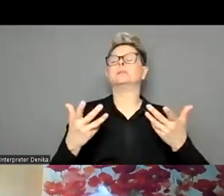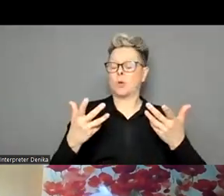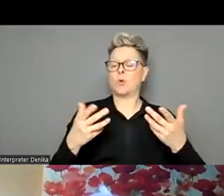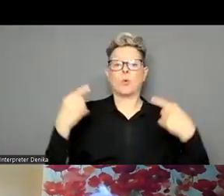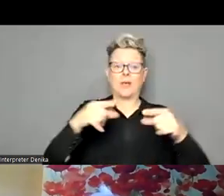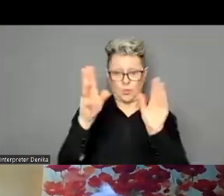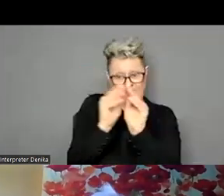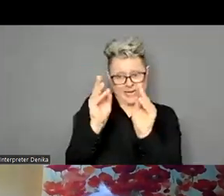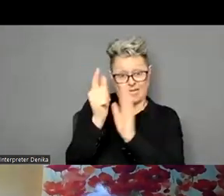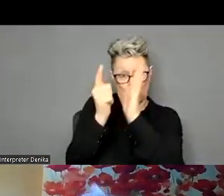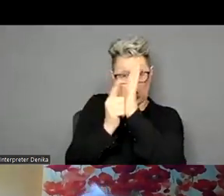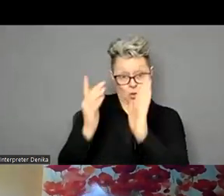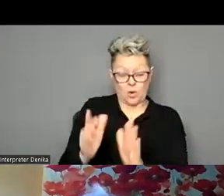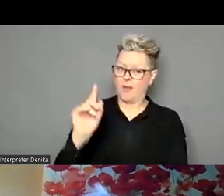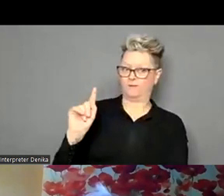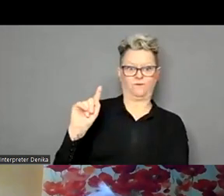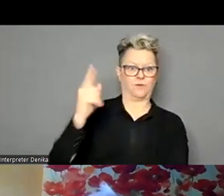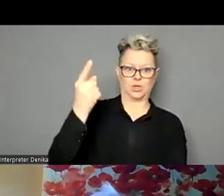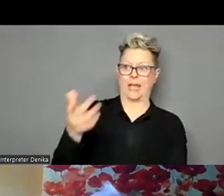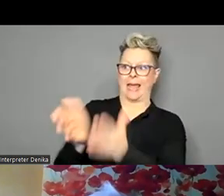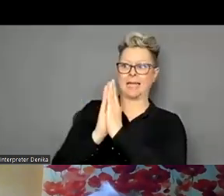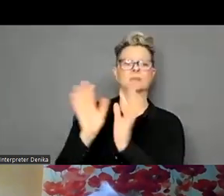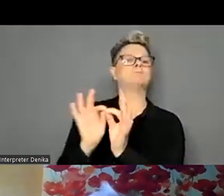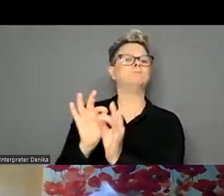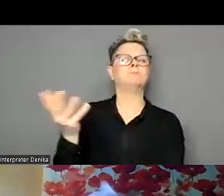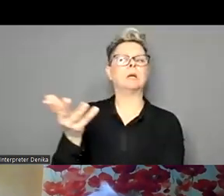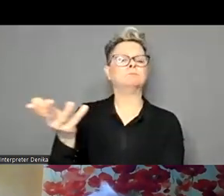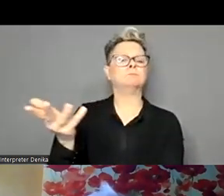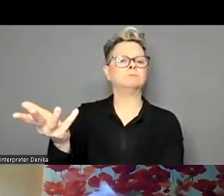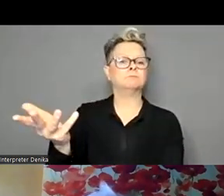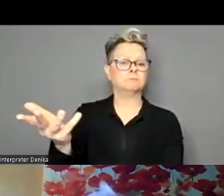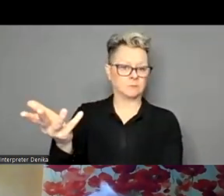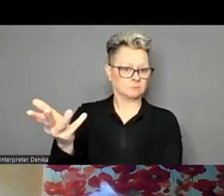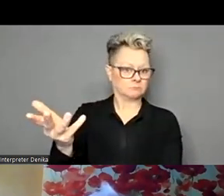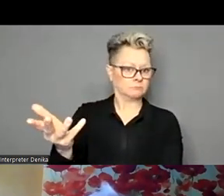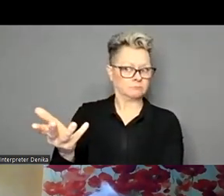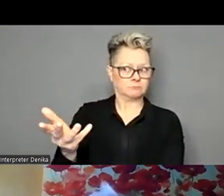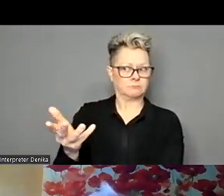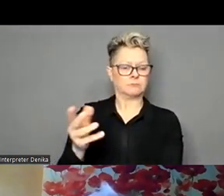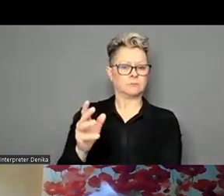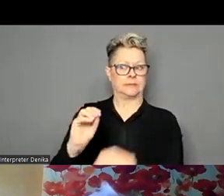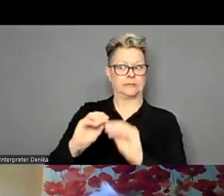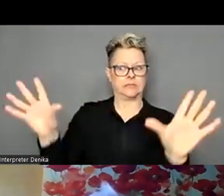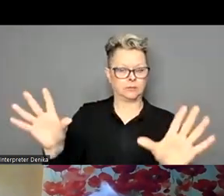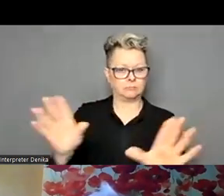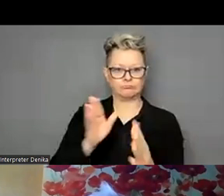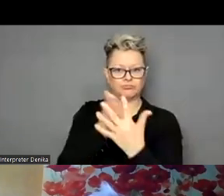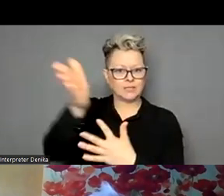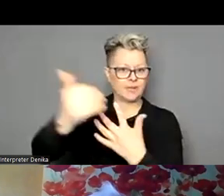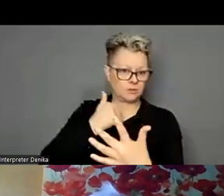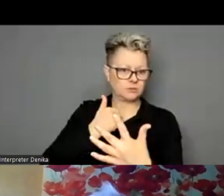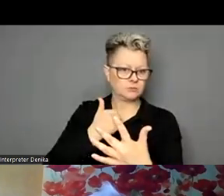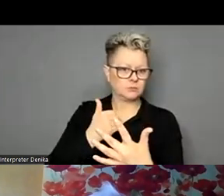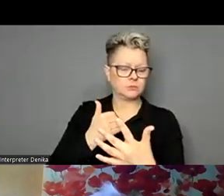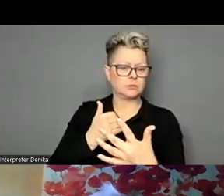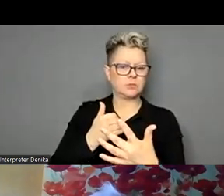with any lawyer that you're considering hiring for a will. And it's, as I say, like this is a type of legal service that usually the